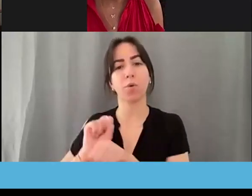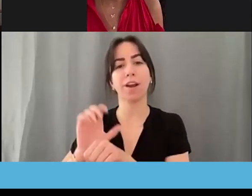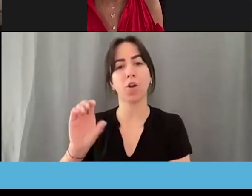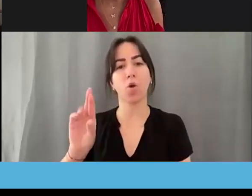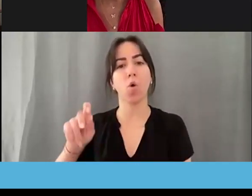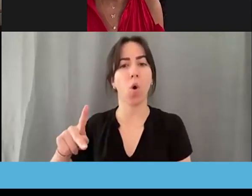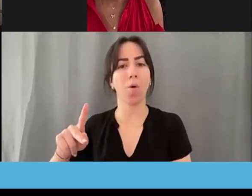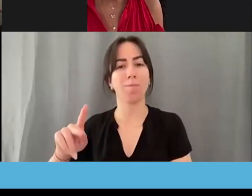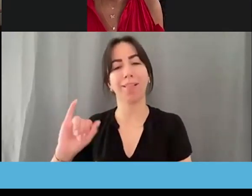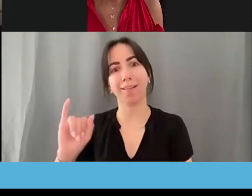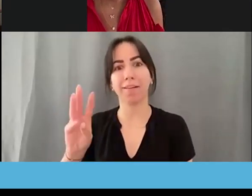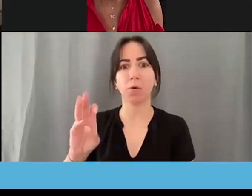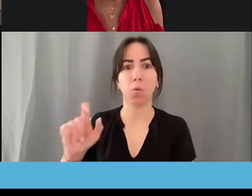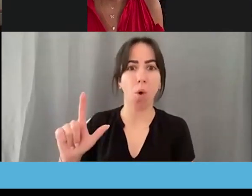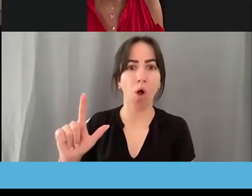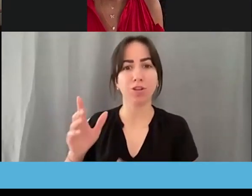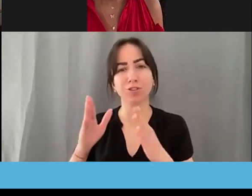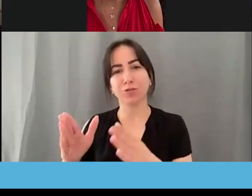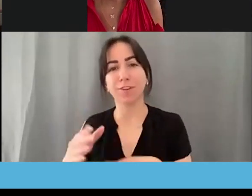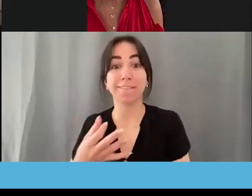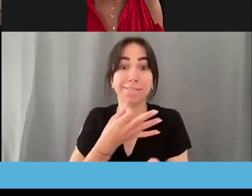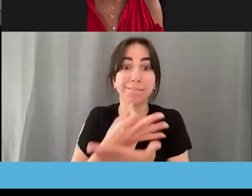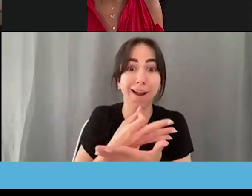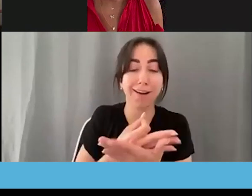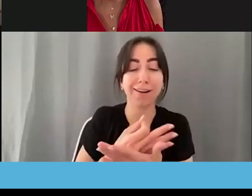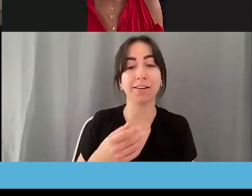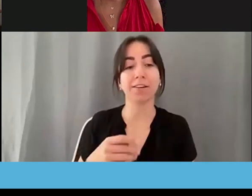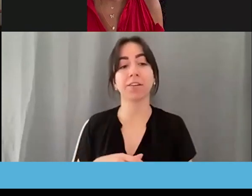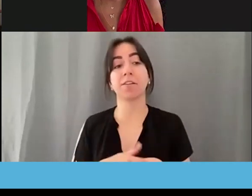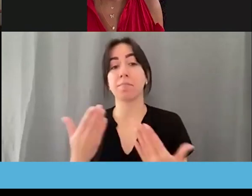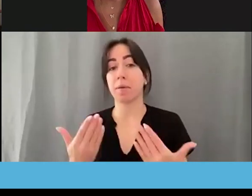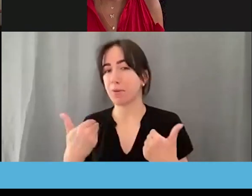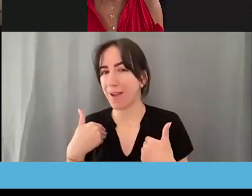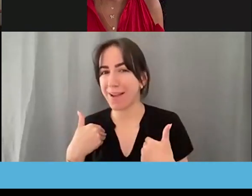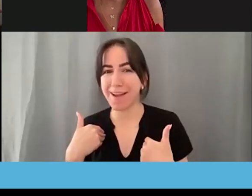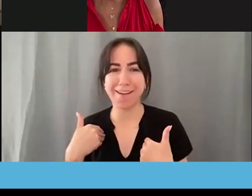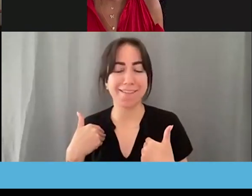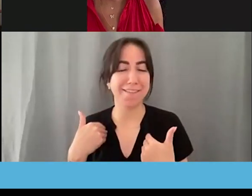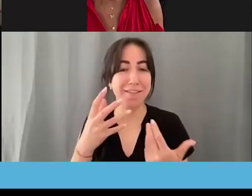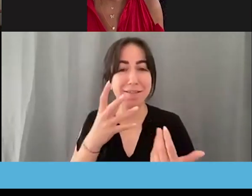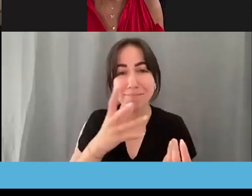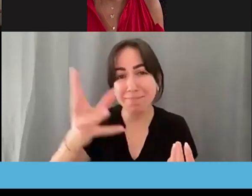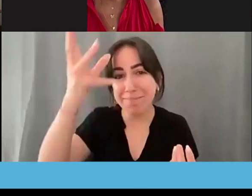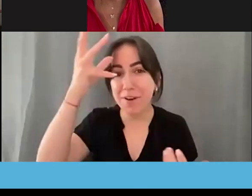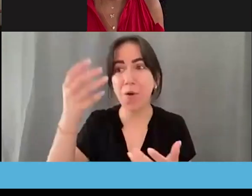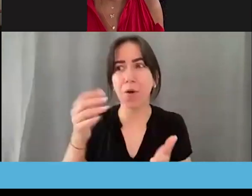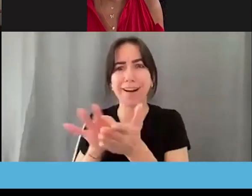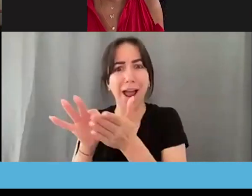think Wall Street, finance, maybe you have a parent or someone you know who was an